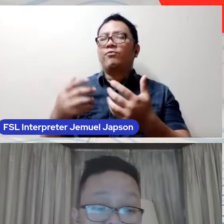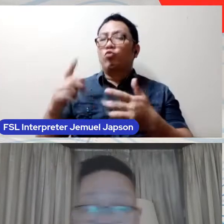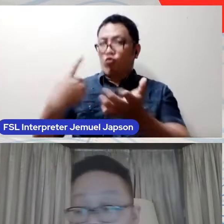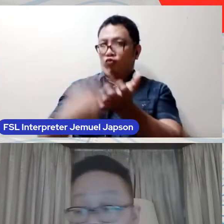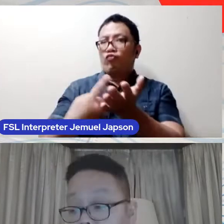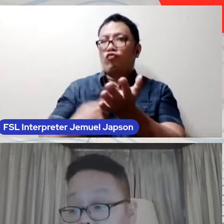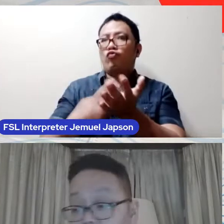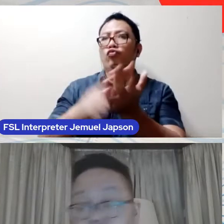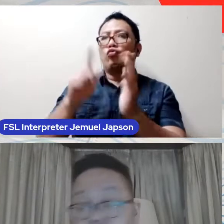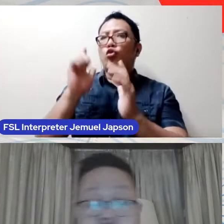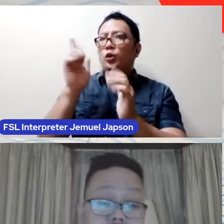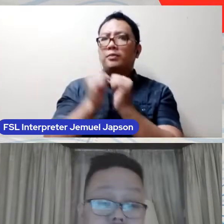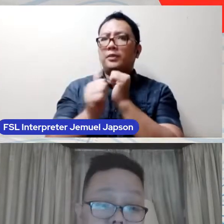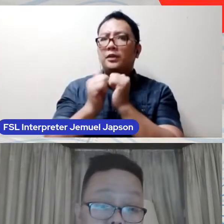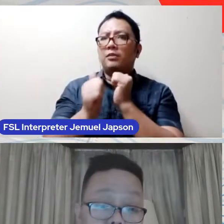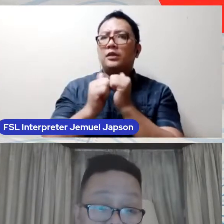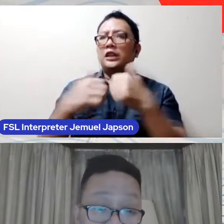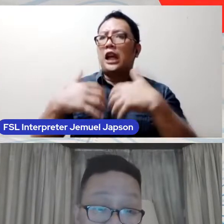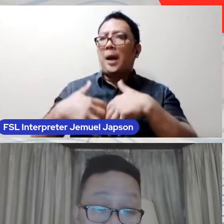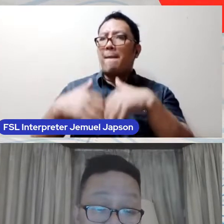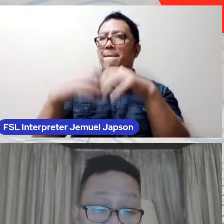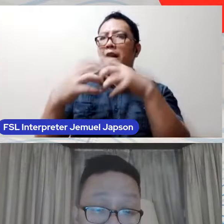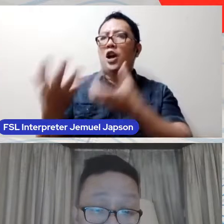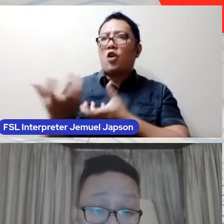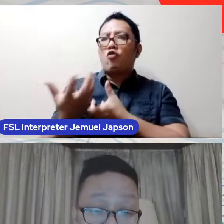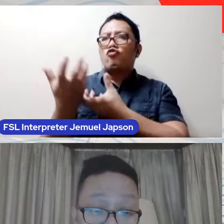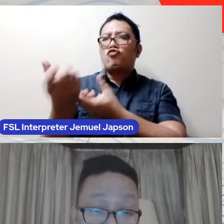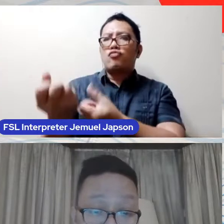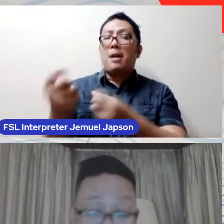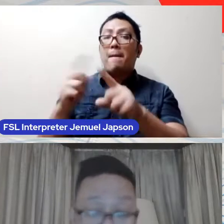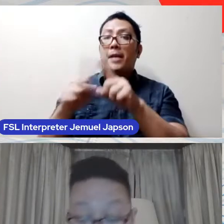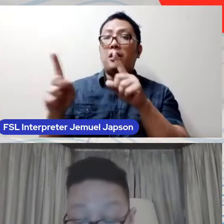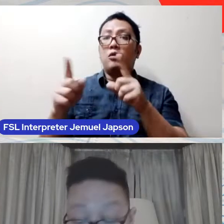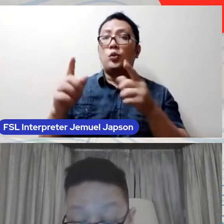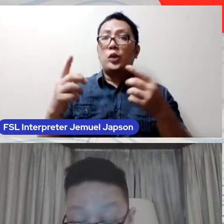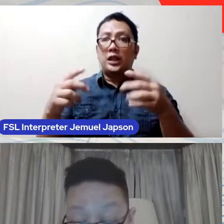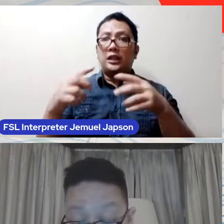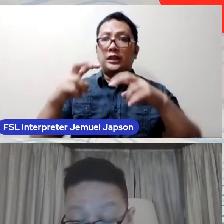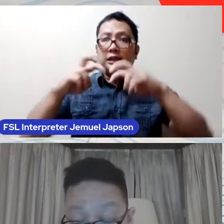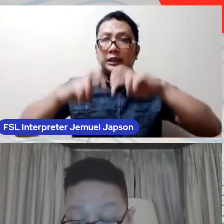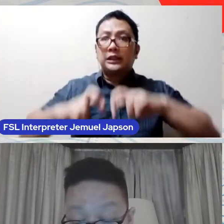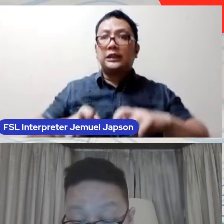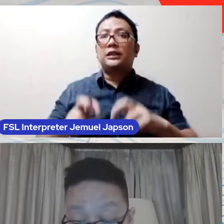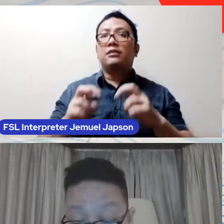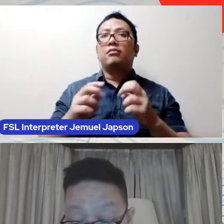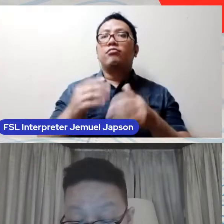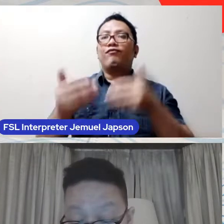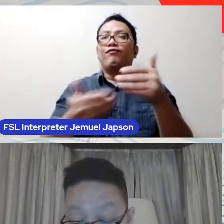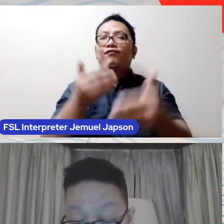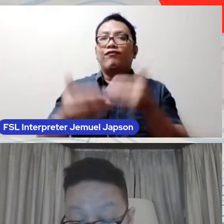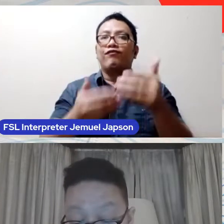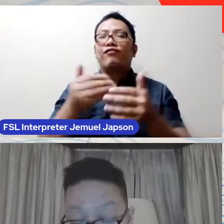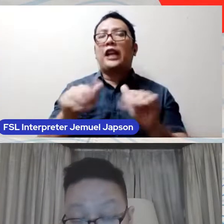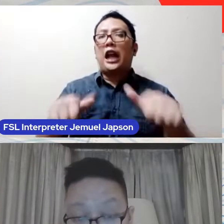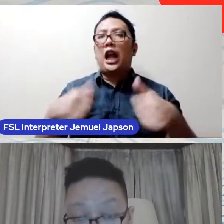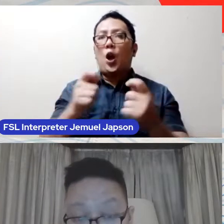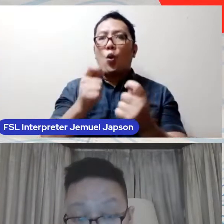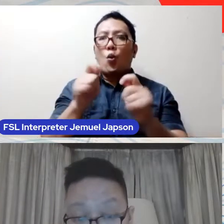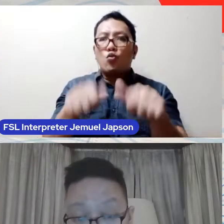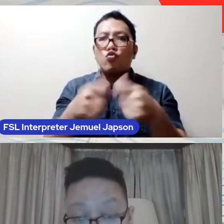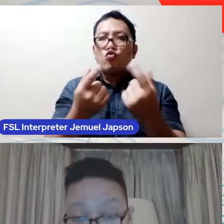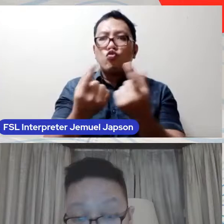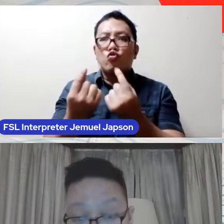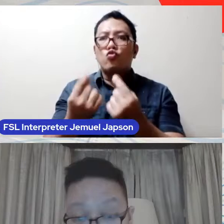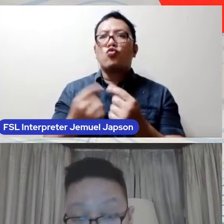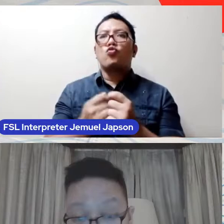mean, parang how can it build confidence. Pero mag-dive muna tayo sa process or how it is actually conducted,